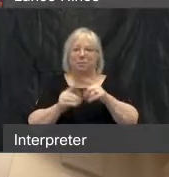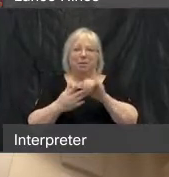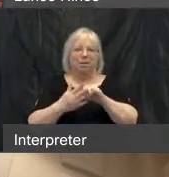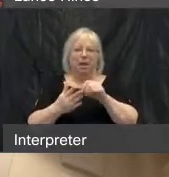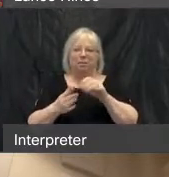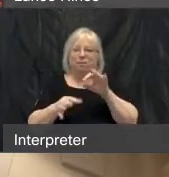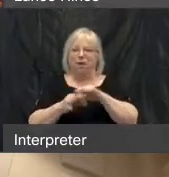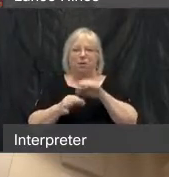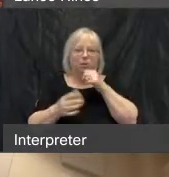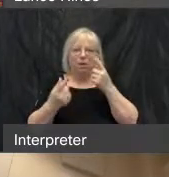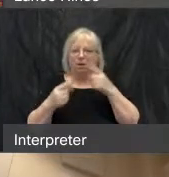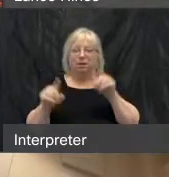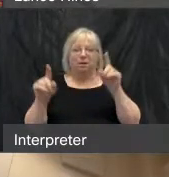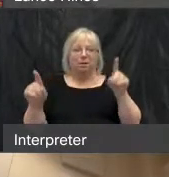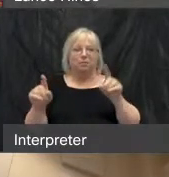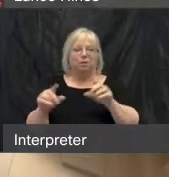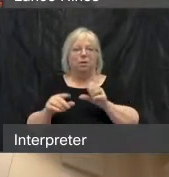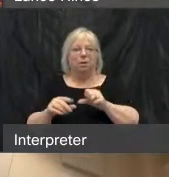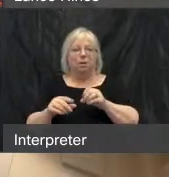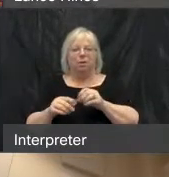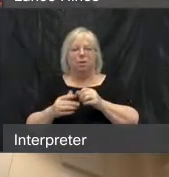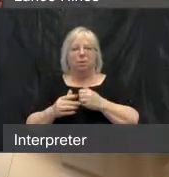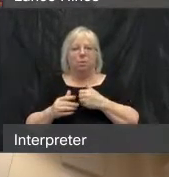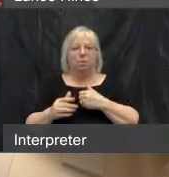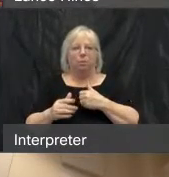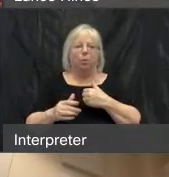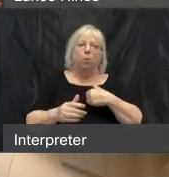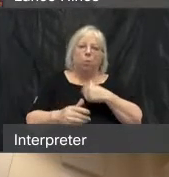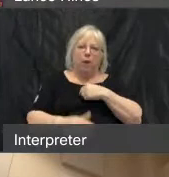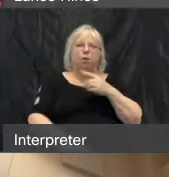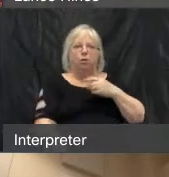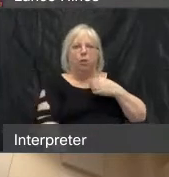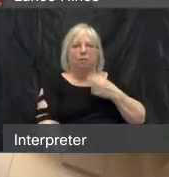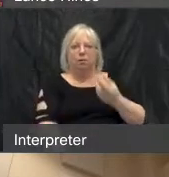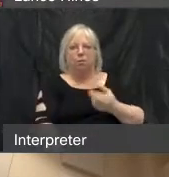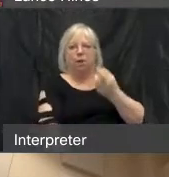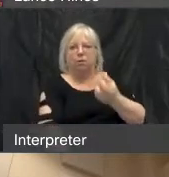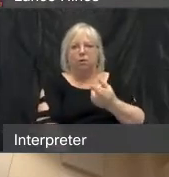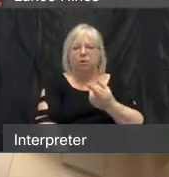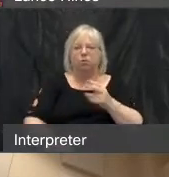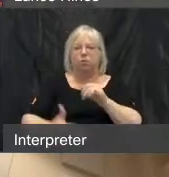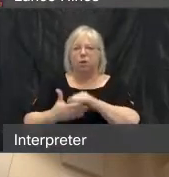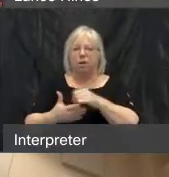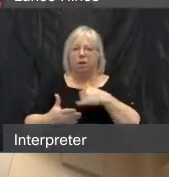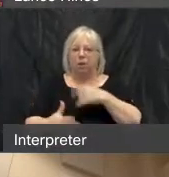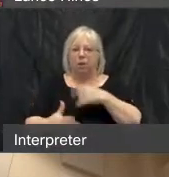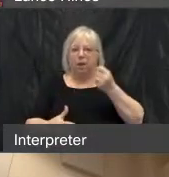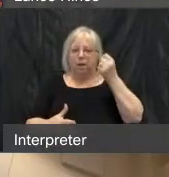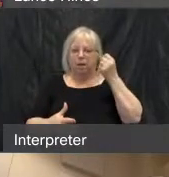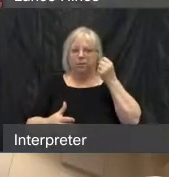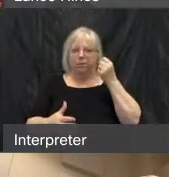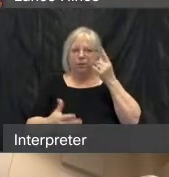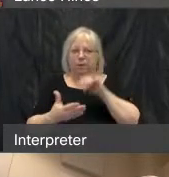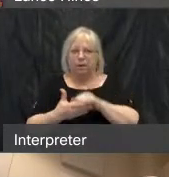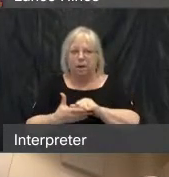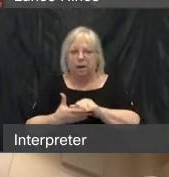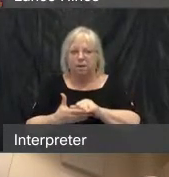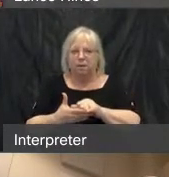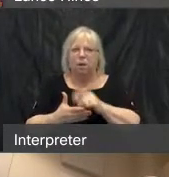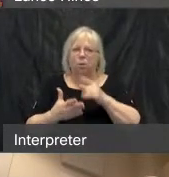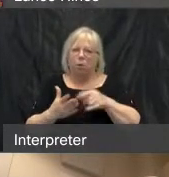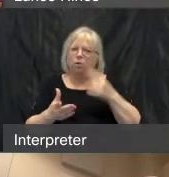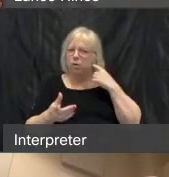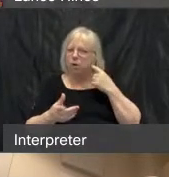do the work that we outlined in the resolution. I think we need to understand, Director Miller, what you heard was somewhat